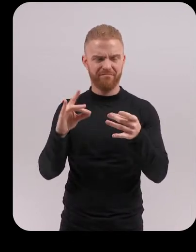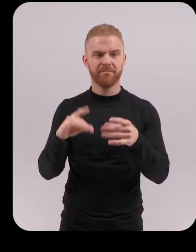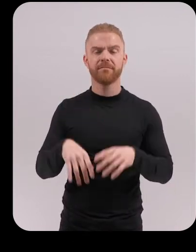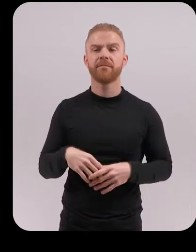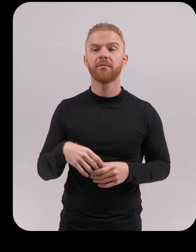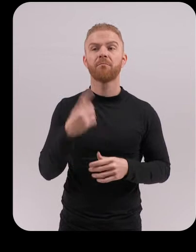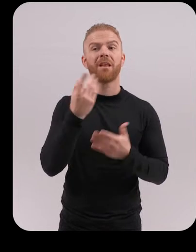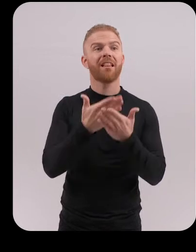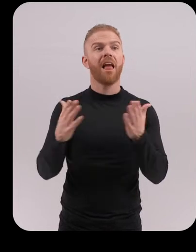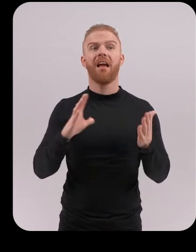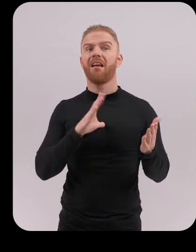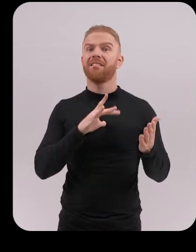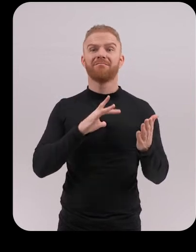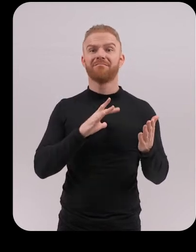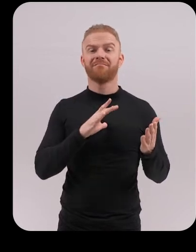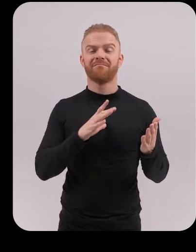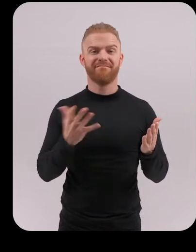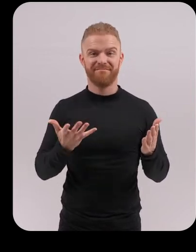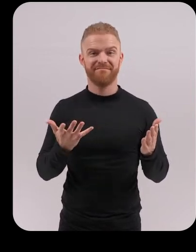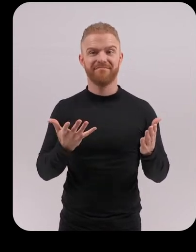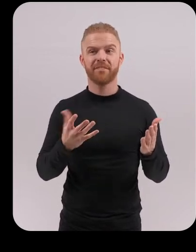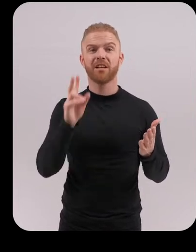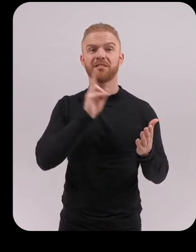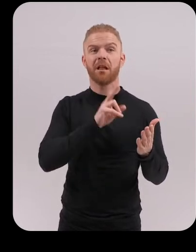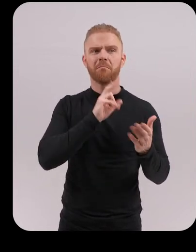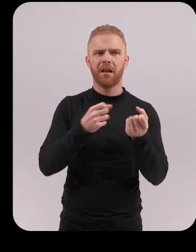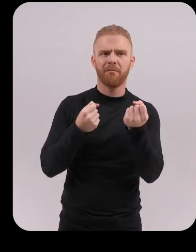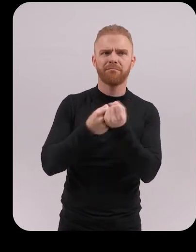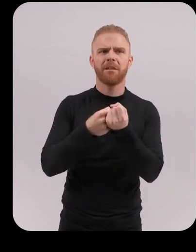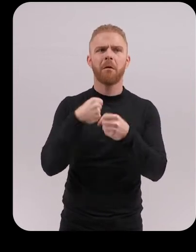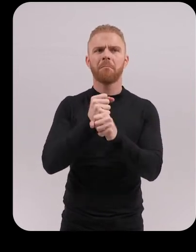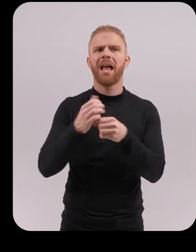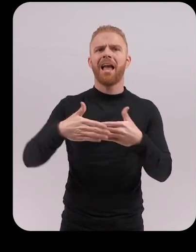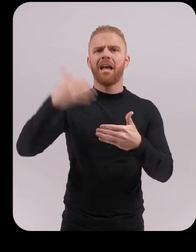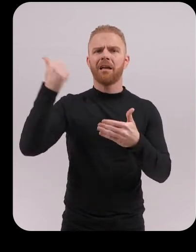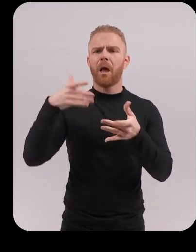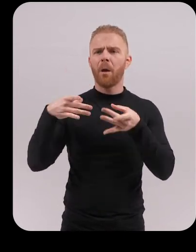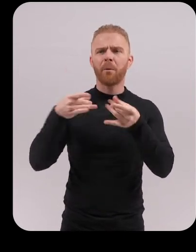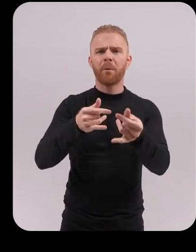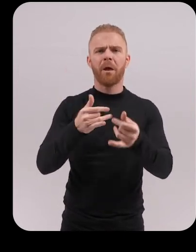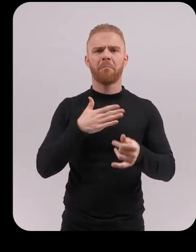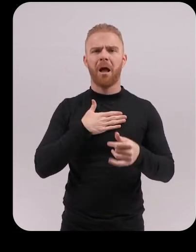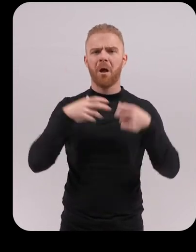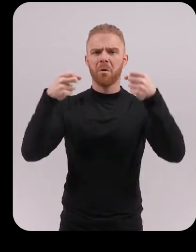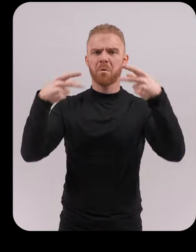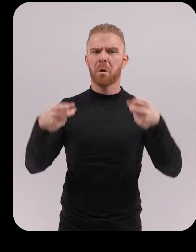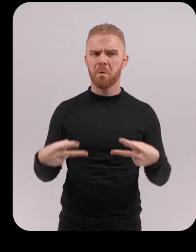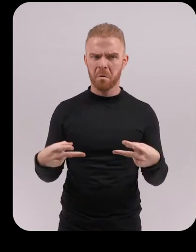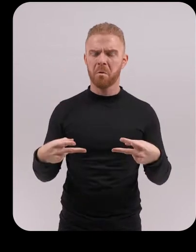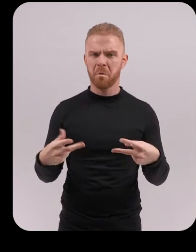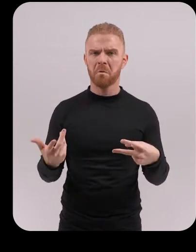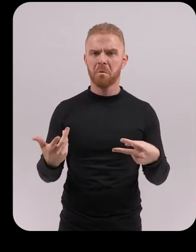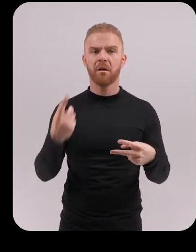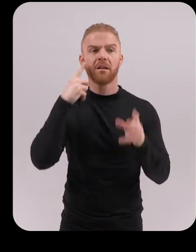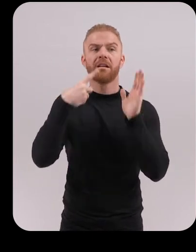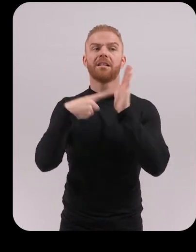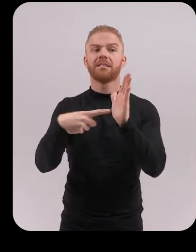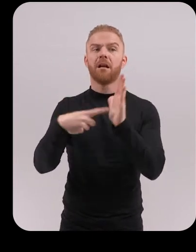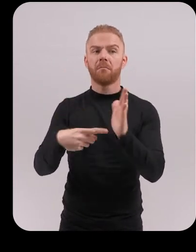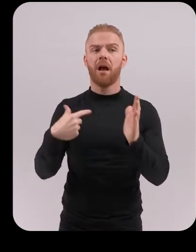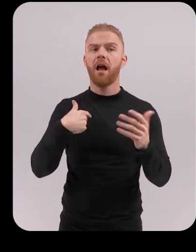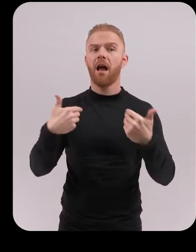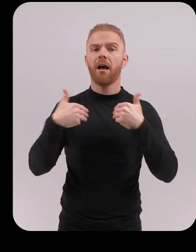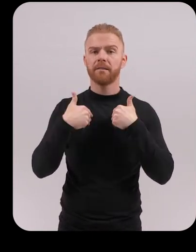One of the cool things that Gemini enables is that it makes it easier to optimize my code. So for example, here I